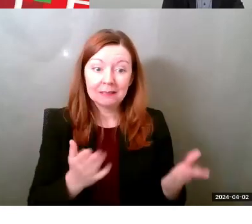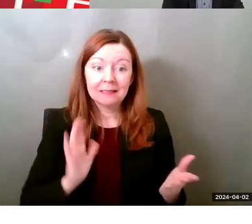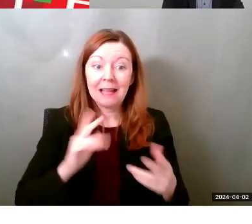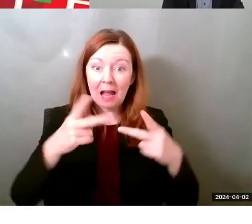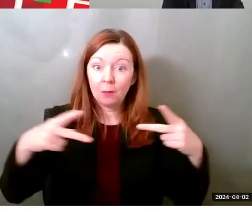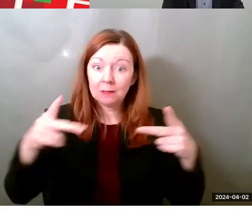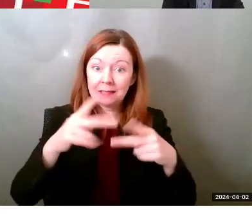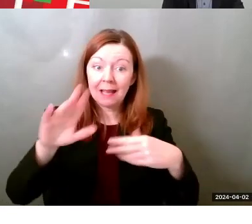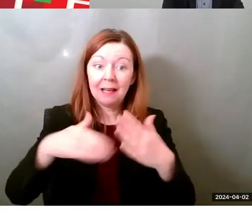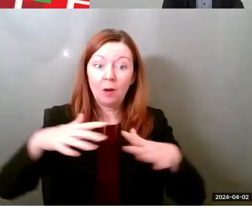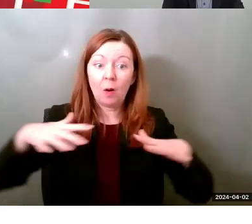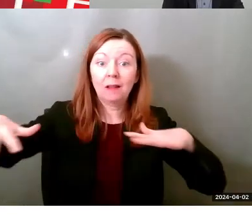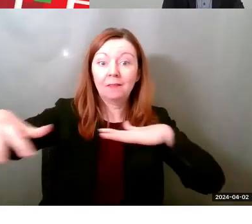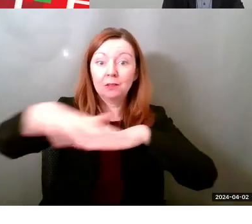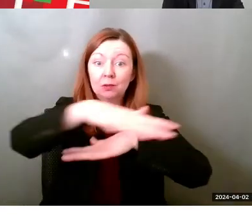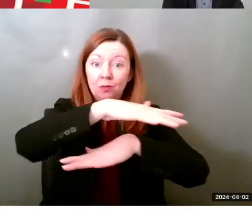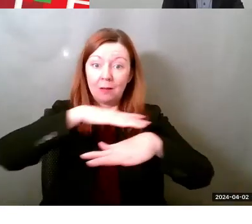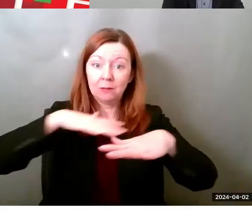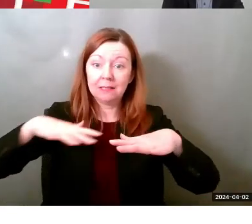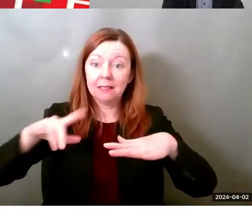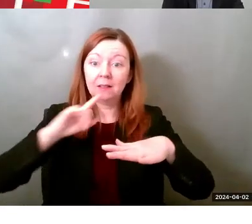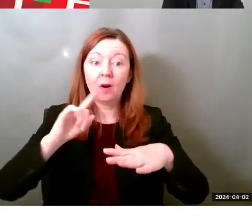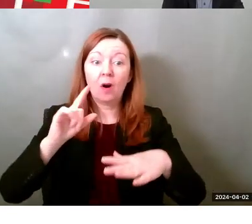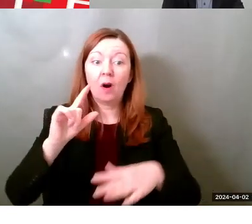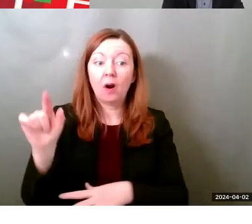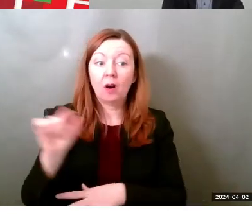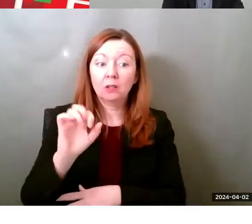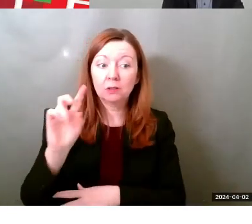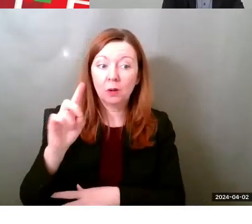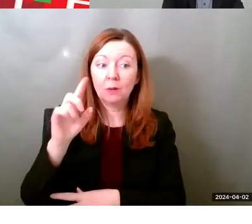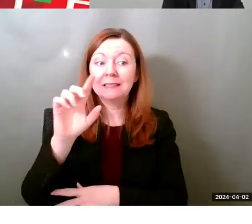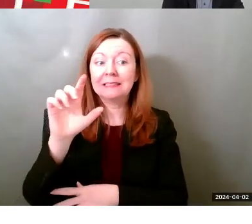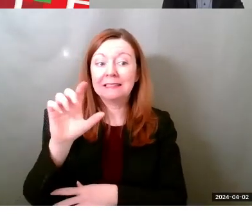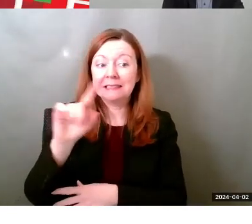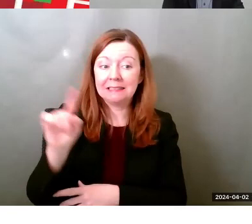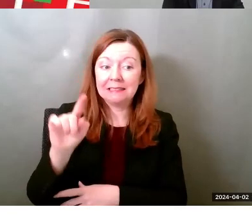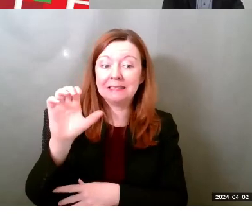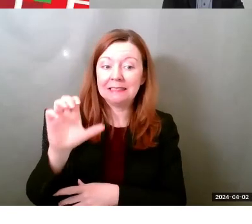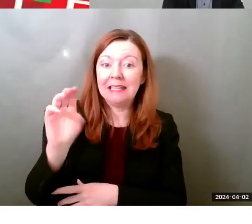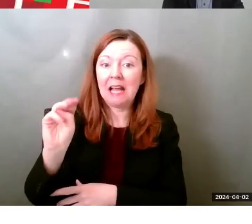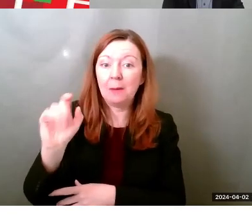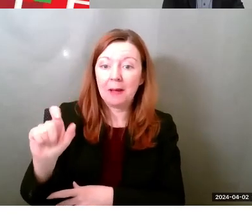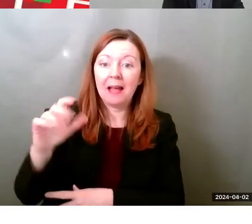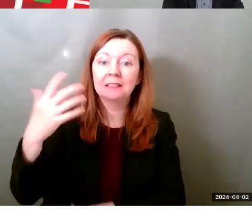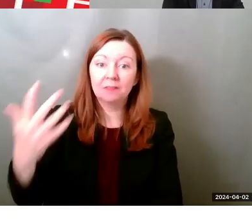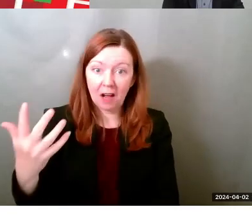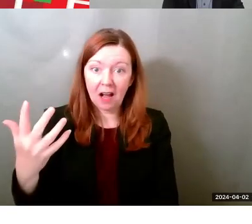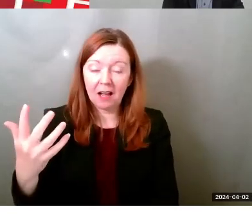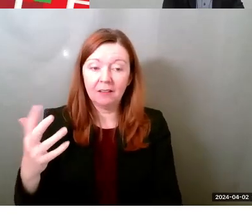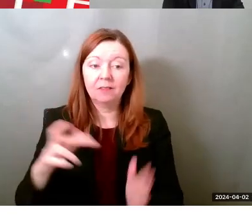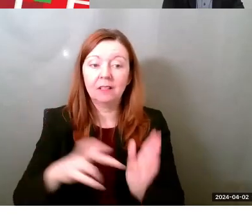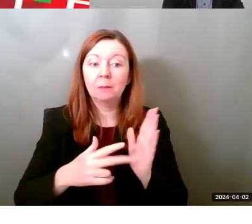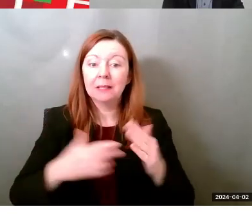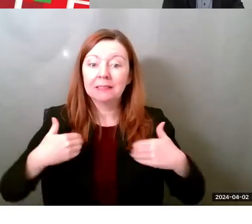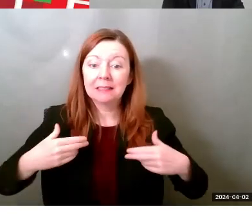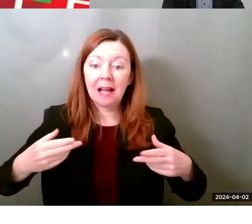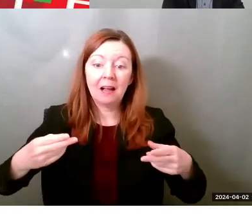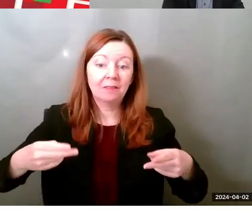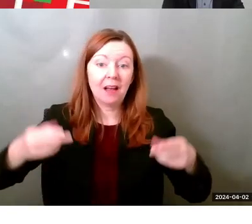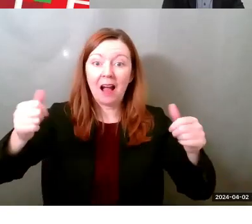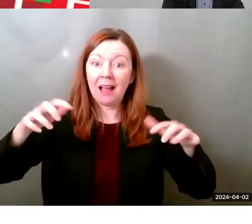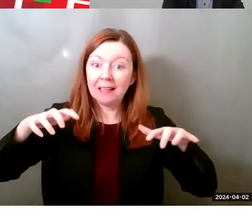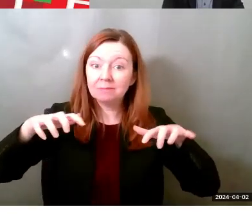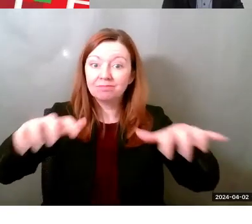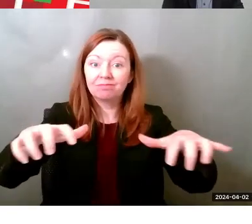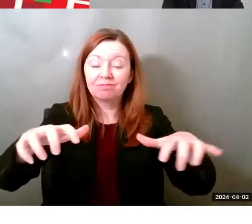site and all of the surrounding sites as well are zoned CMX5. CMX5 zoning districts have the highest allowable density